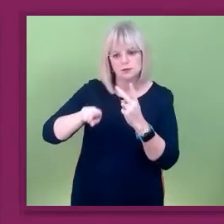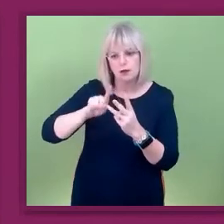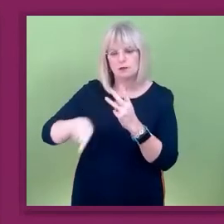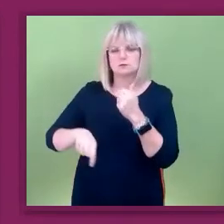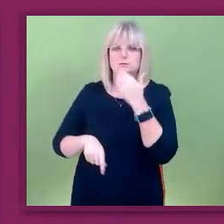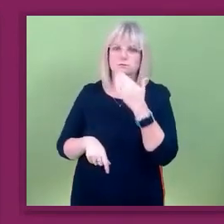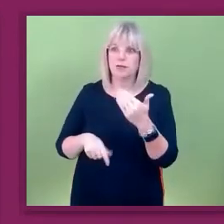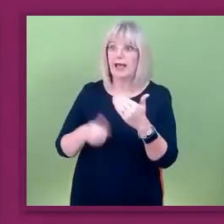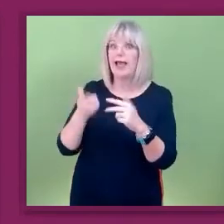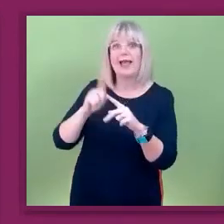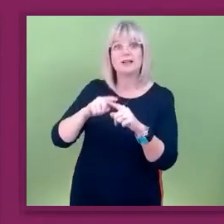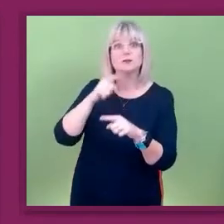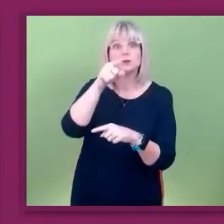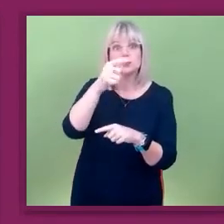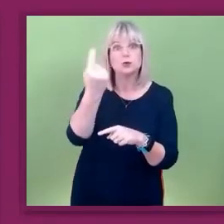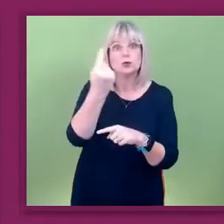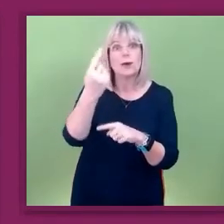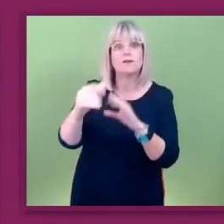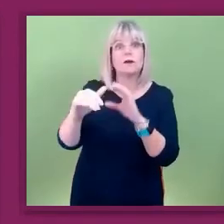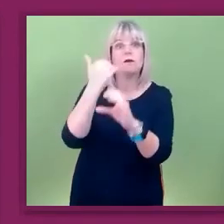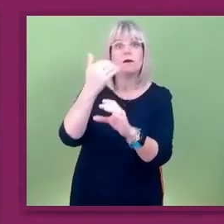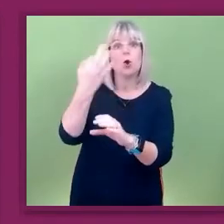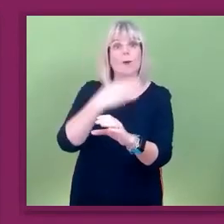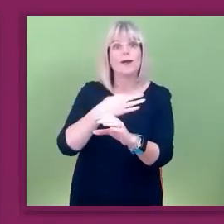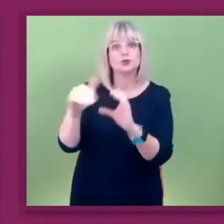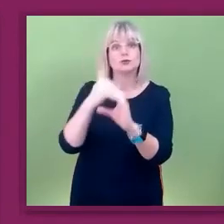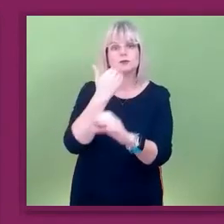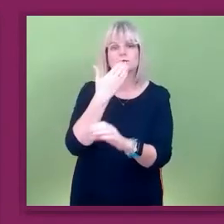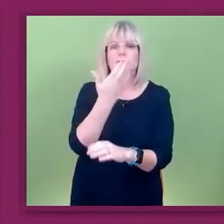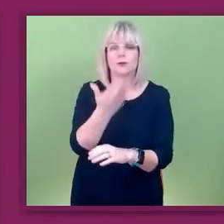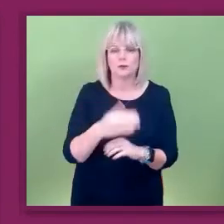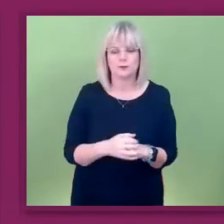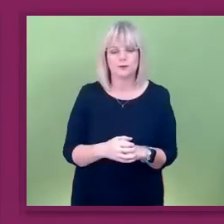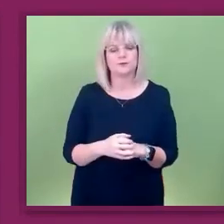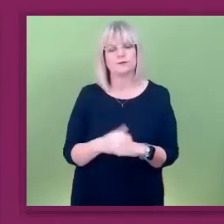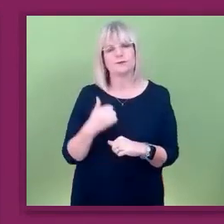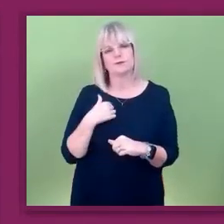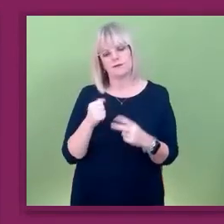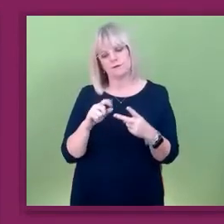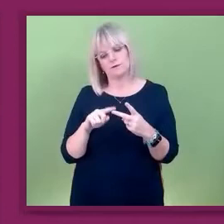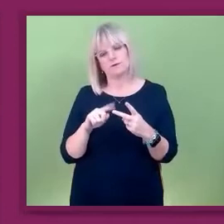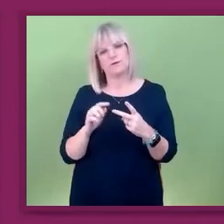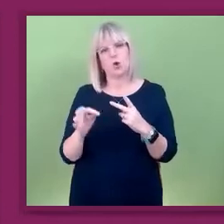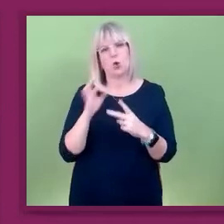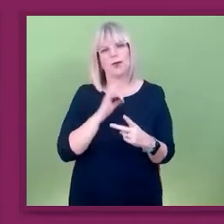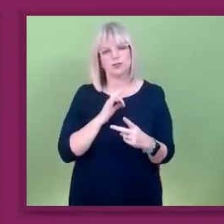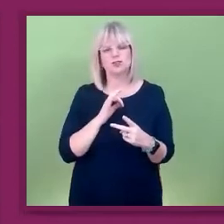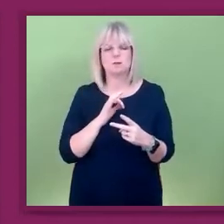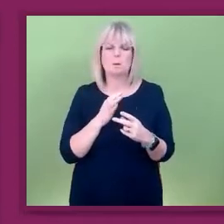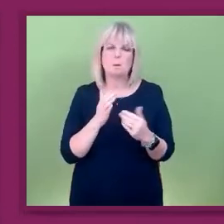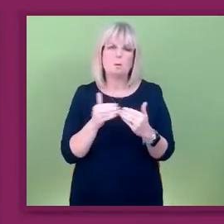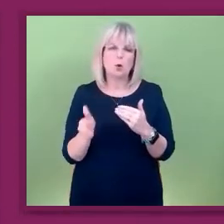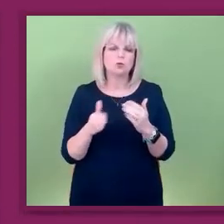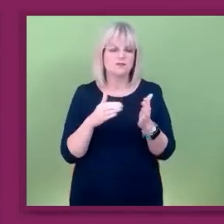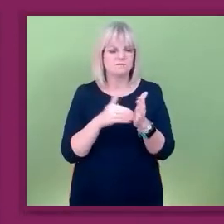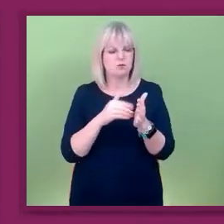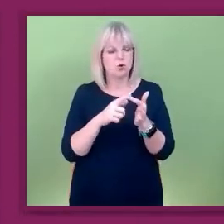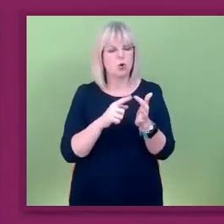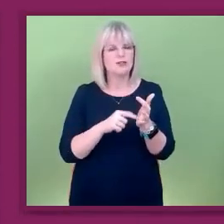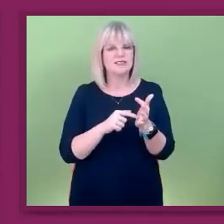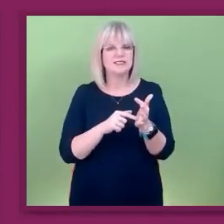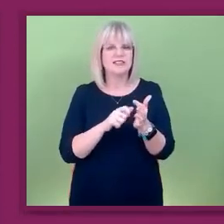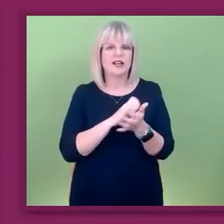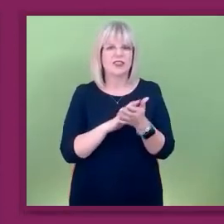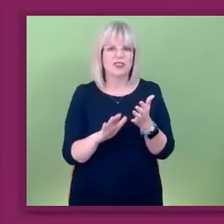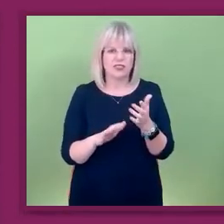it. So we've got another question in. This question is mostly for Zenith, but Tanika, Sandra, feel free to